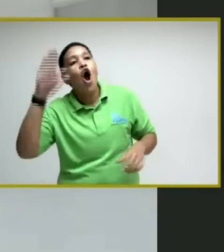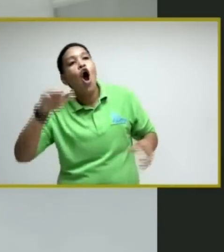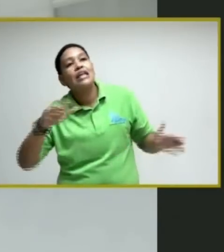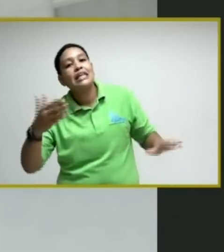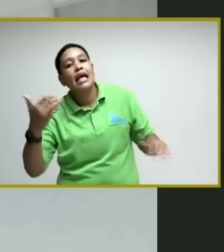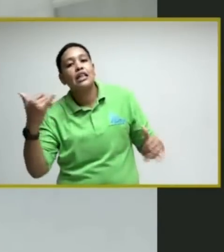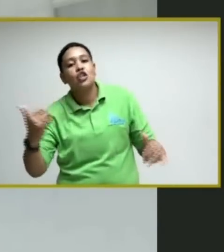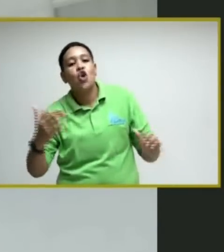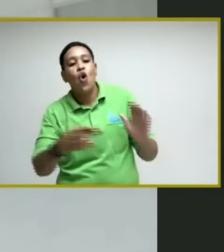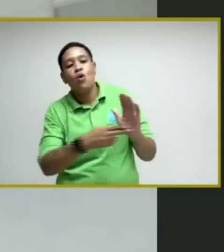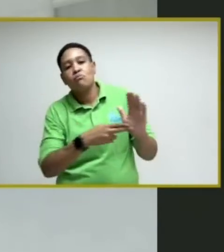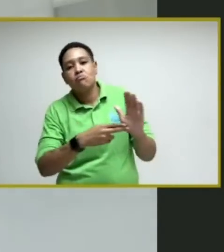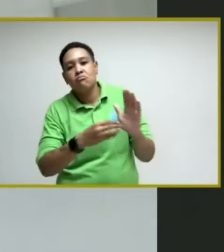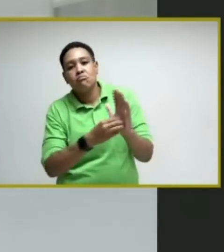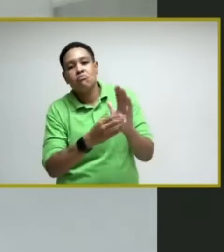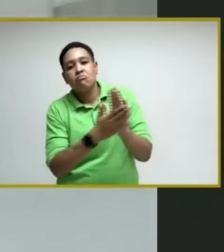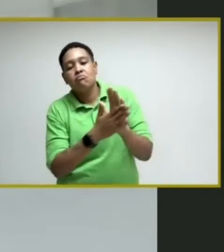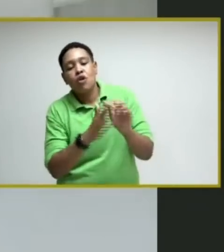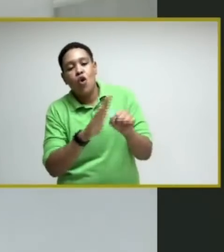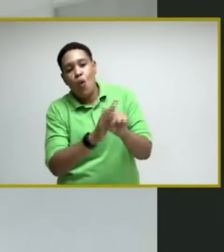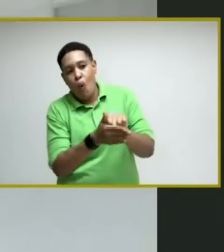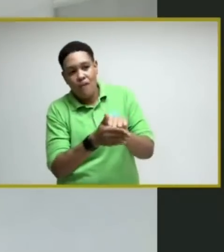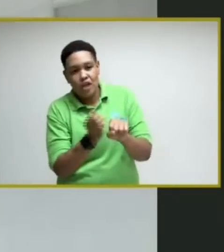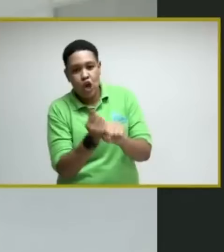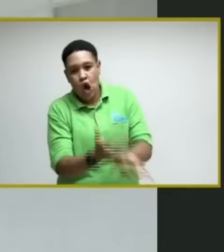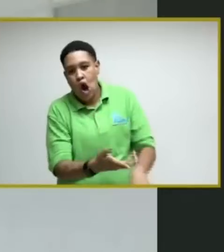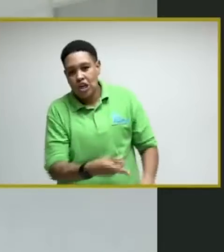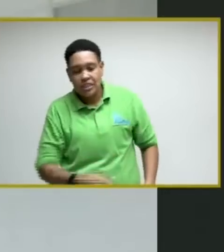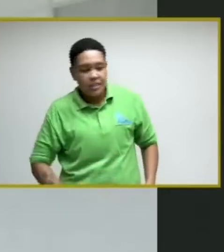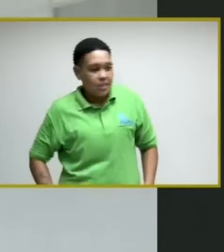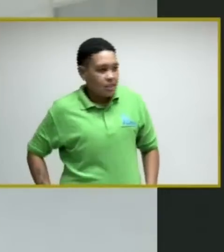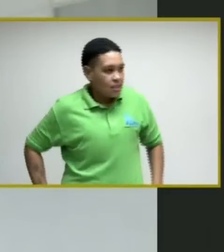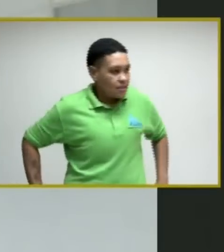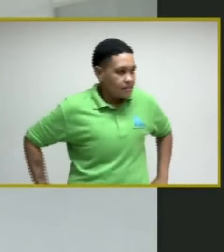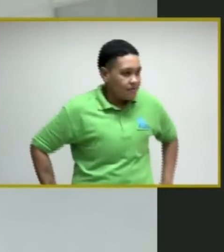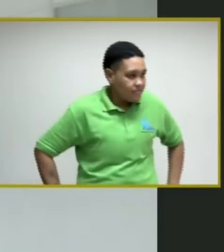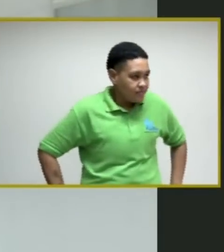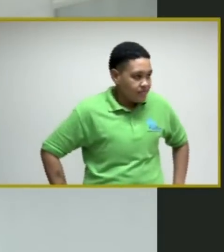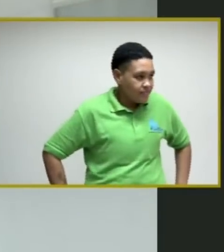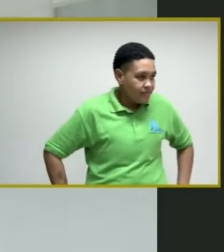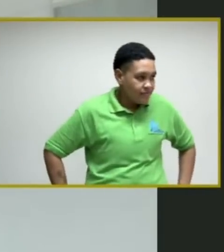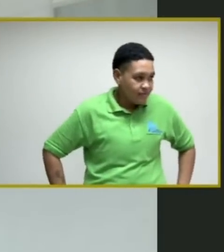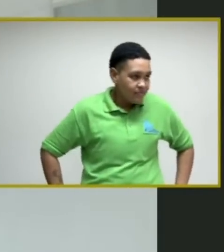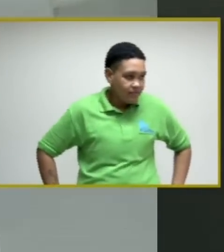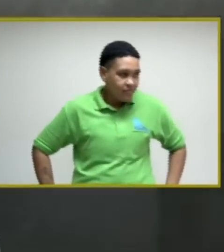having been caused by COVID-19.